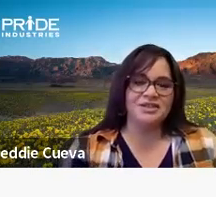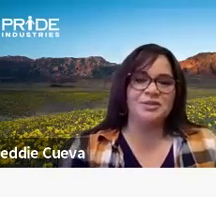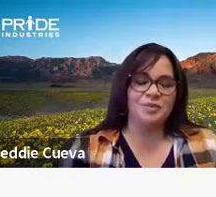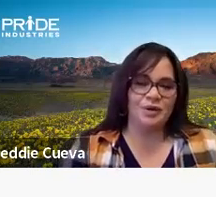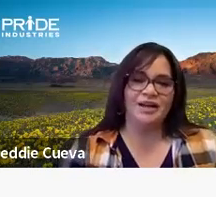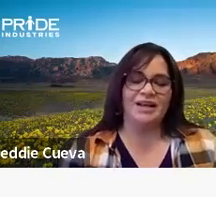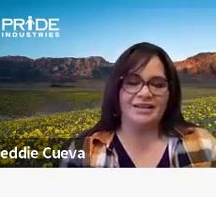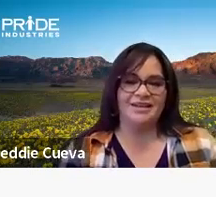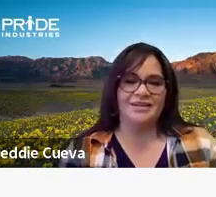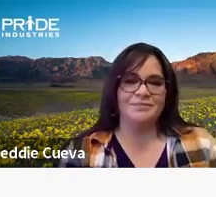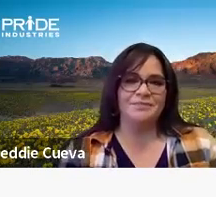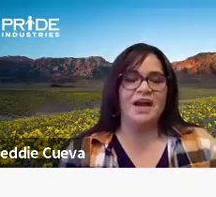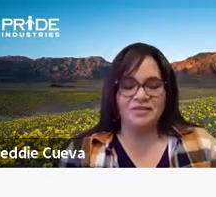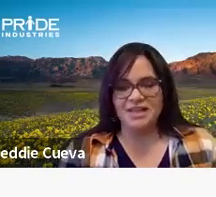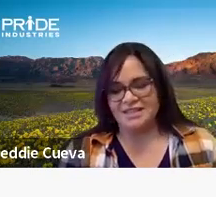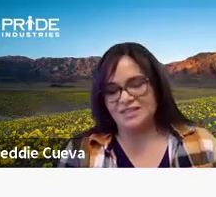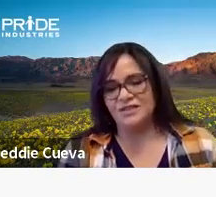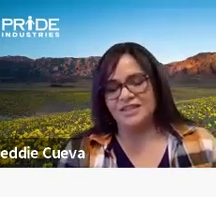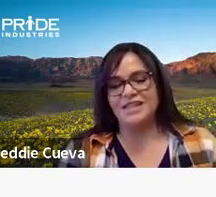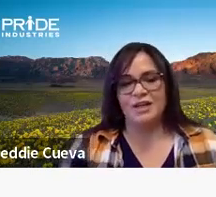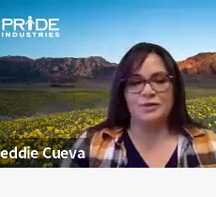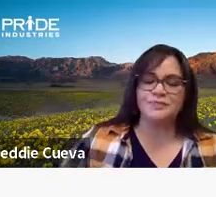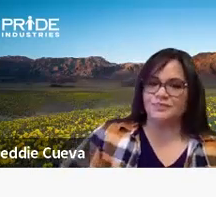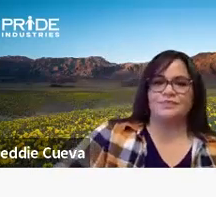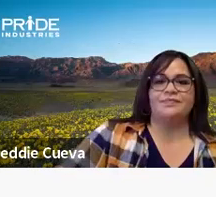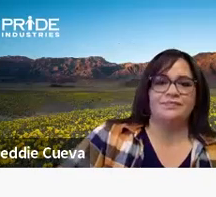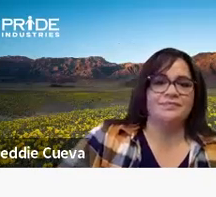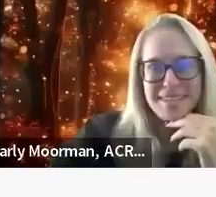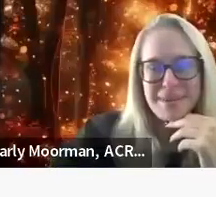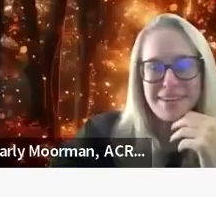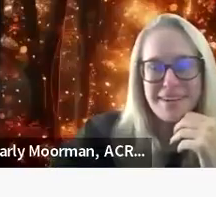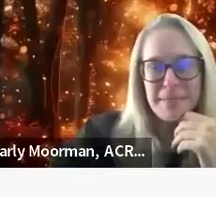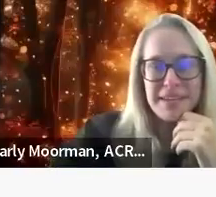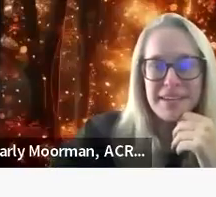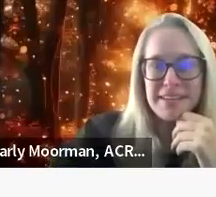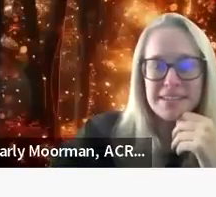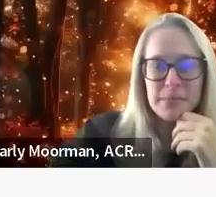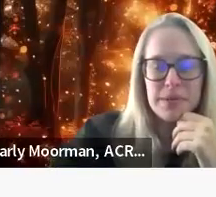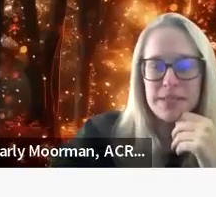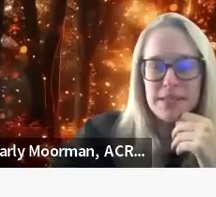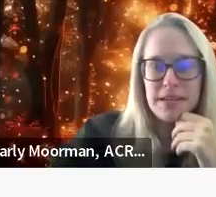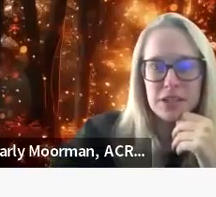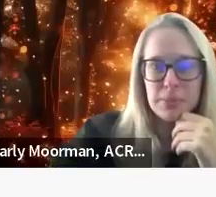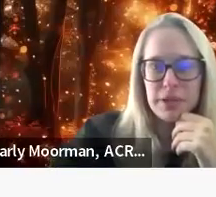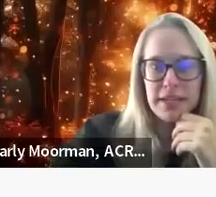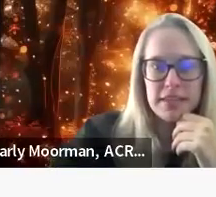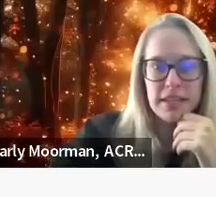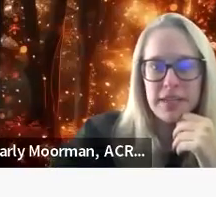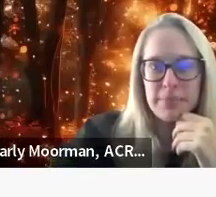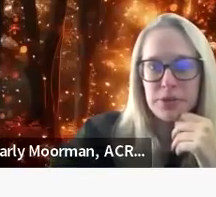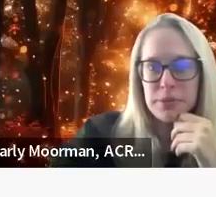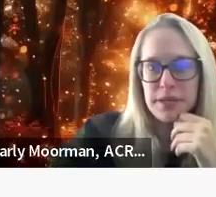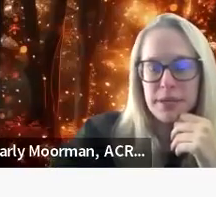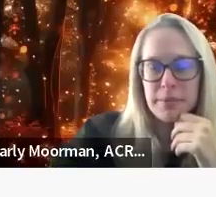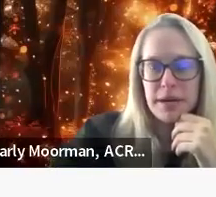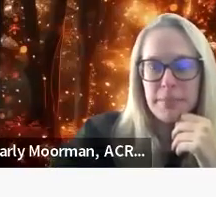Regional Center support in advertising this for us. Thank you. thanks, Medi. And again, it's going to be Wednesday, October 9th, 11